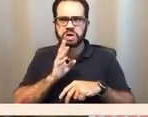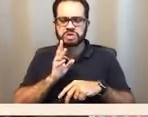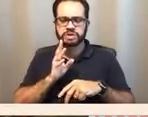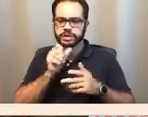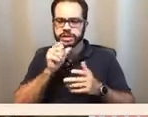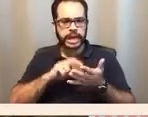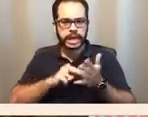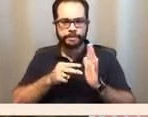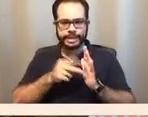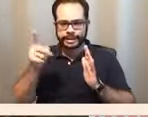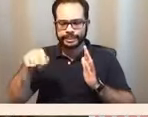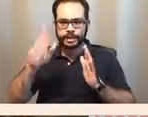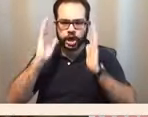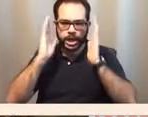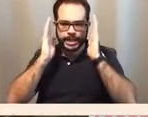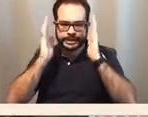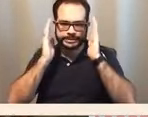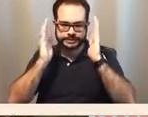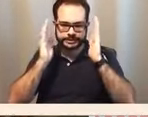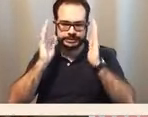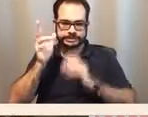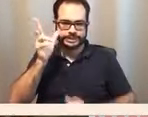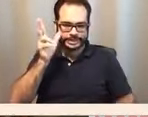are listening to you.